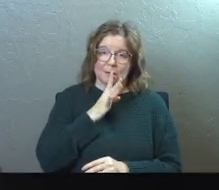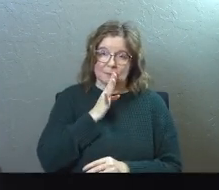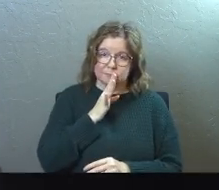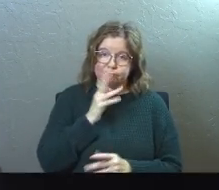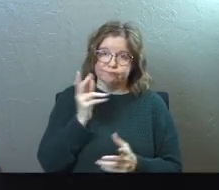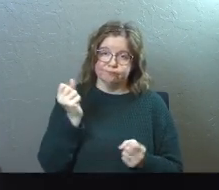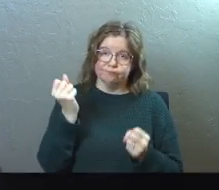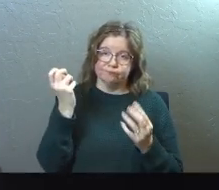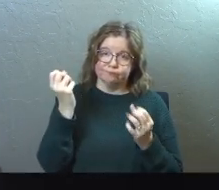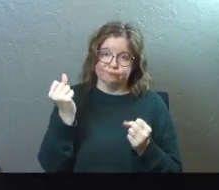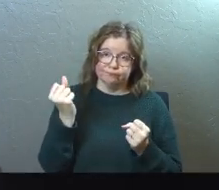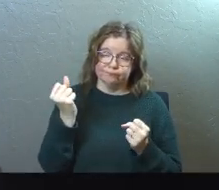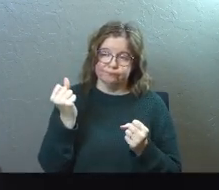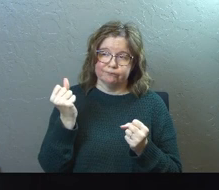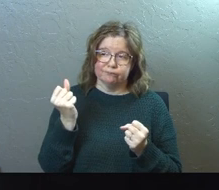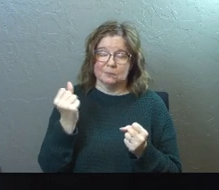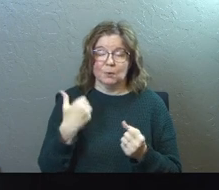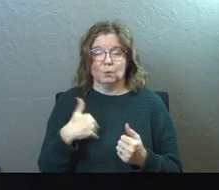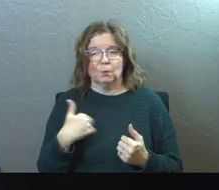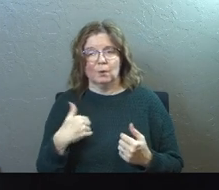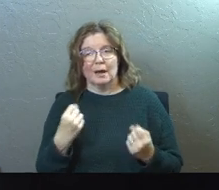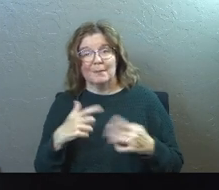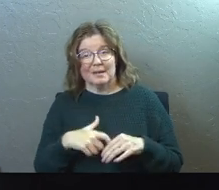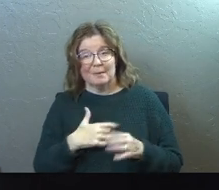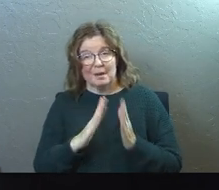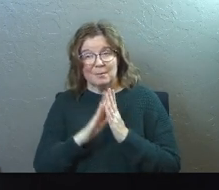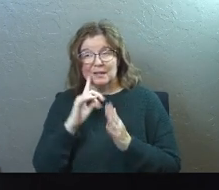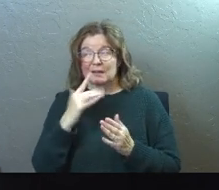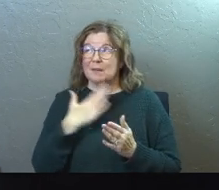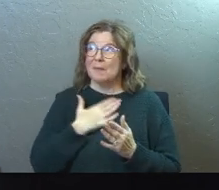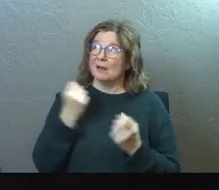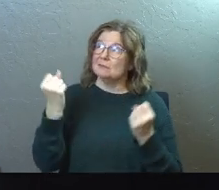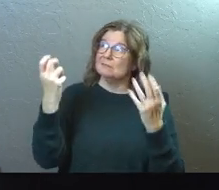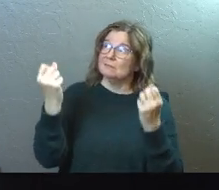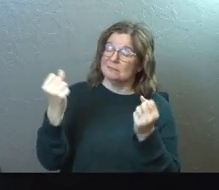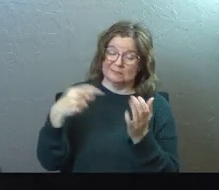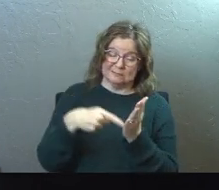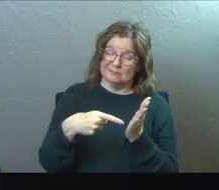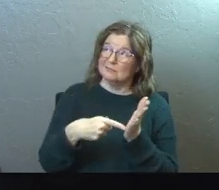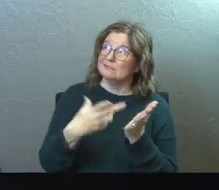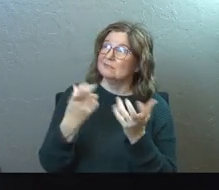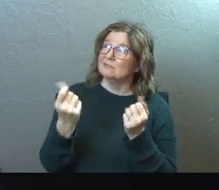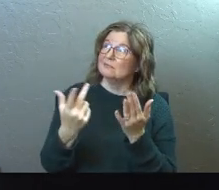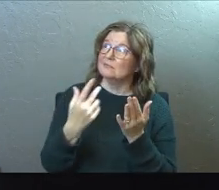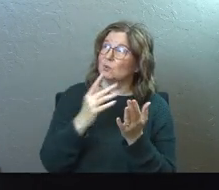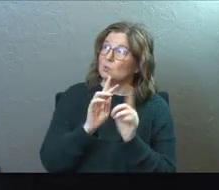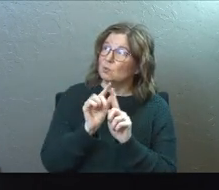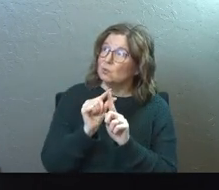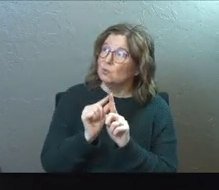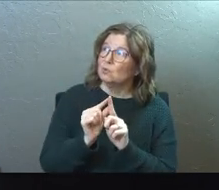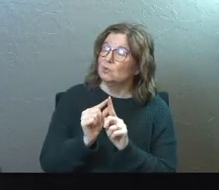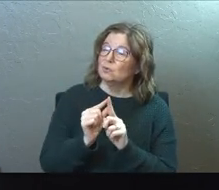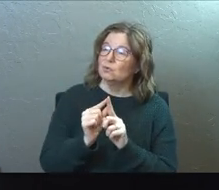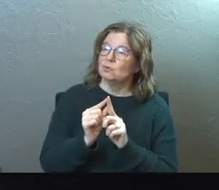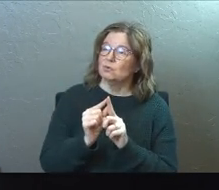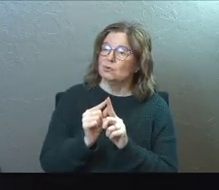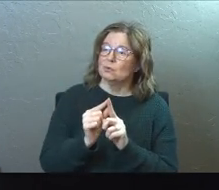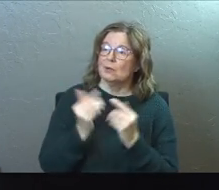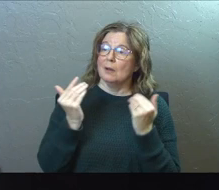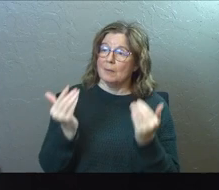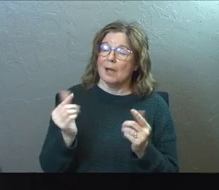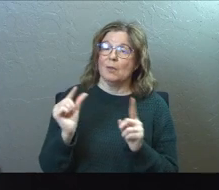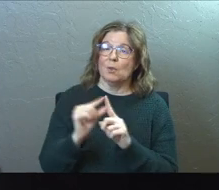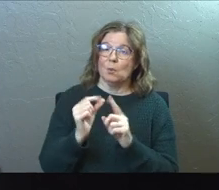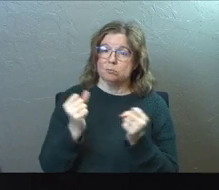of my mouth." I can tell you how many times I've prayed that to God. May the words of my mouth. Can we say this together? May the